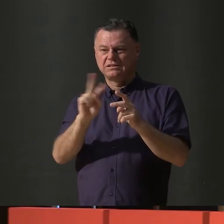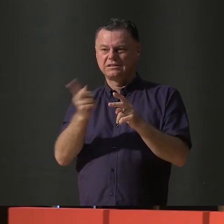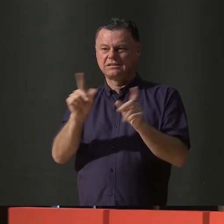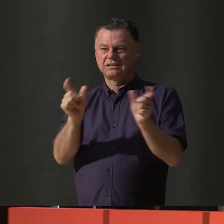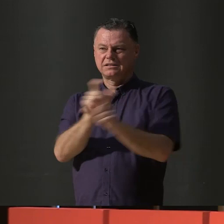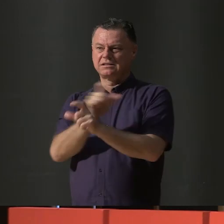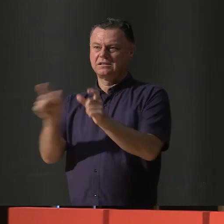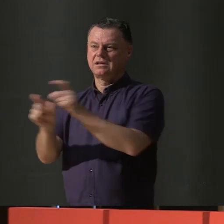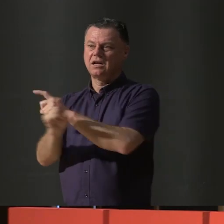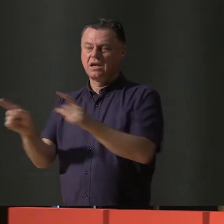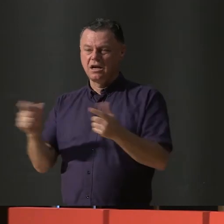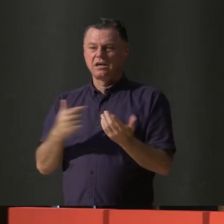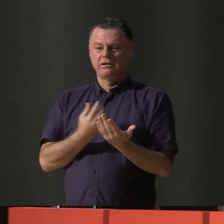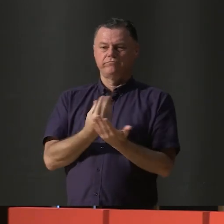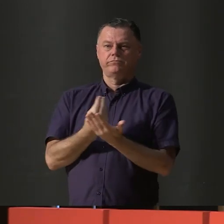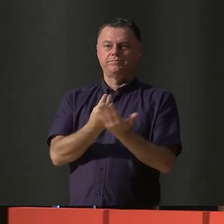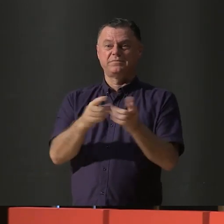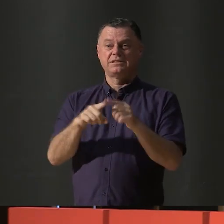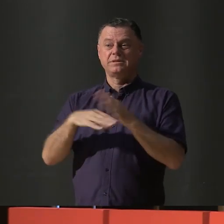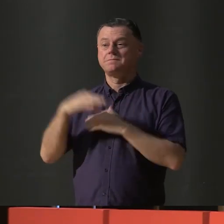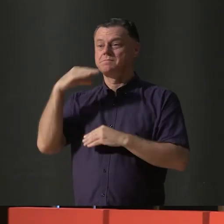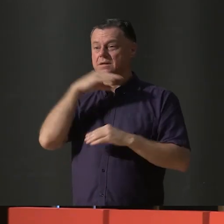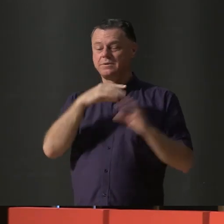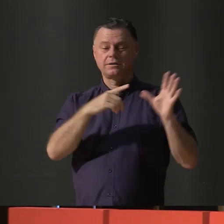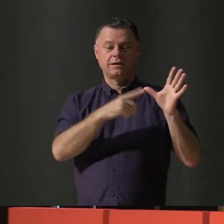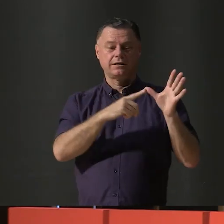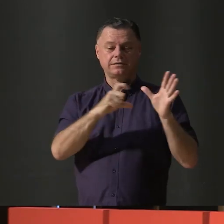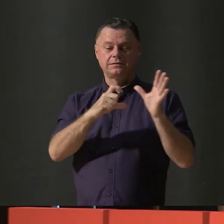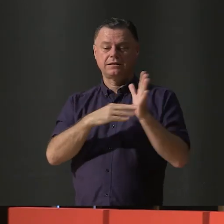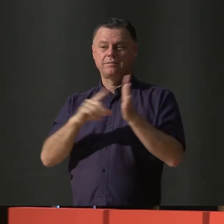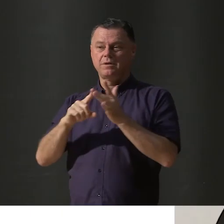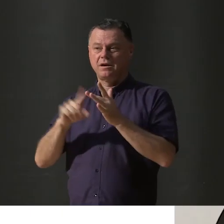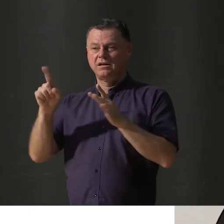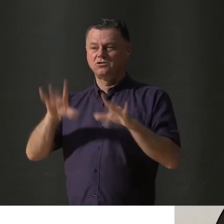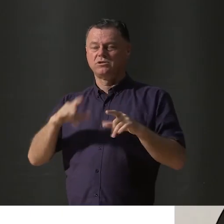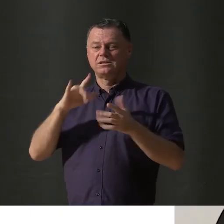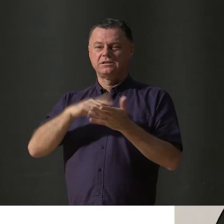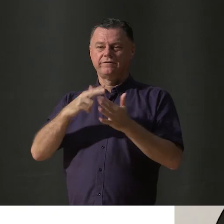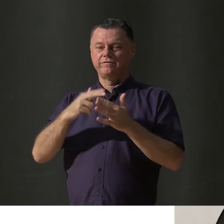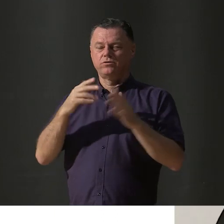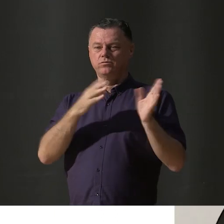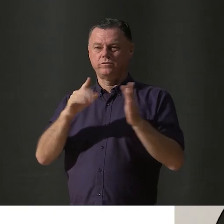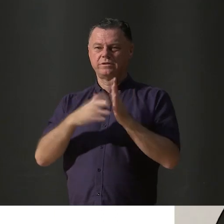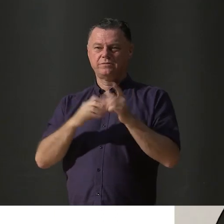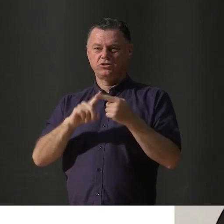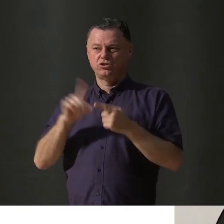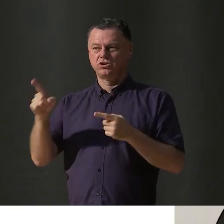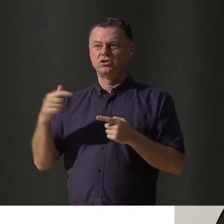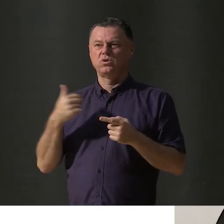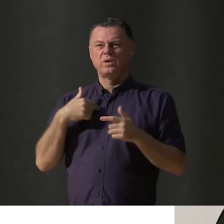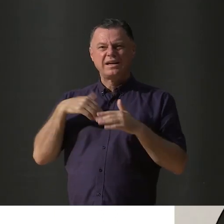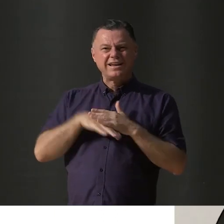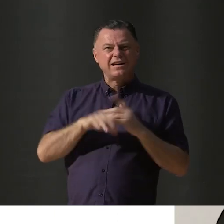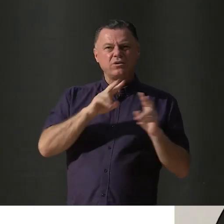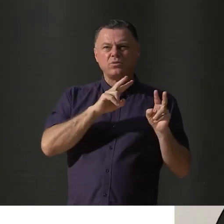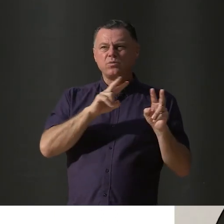for Moving Image, ACME, visitors can use the lens, a disc with an NFT tag to collect digital